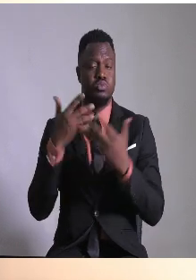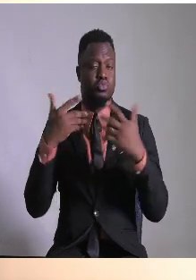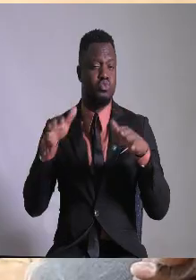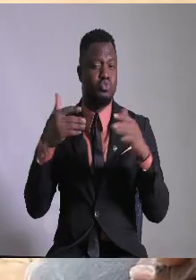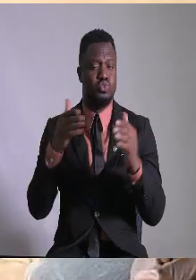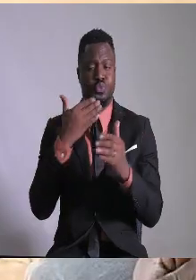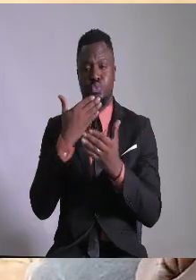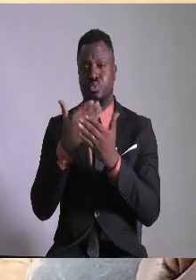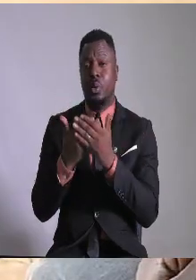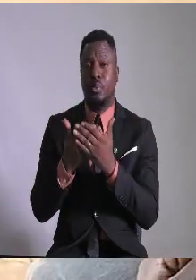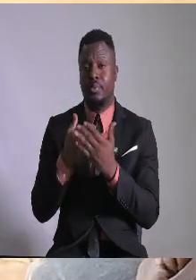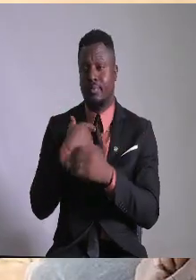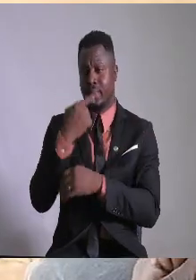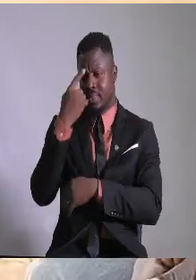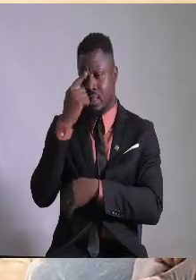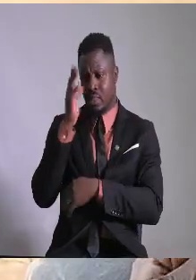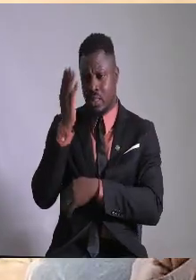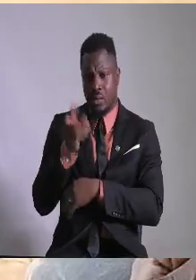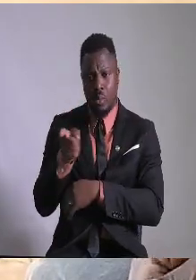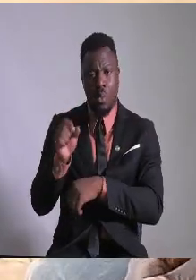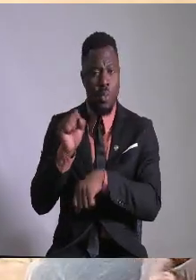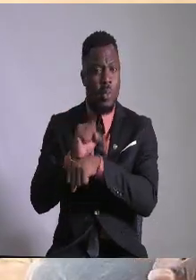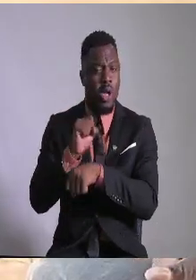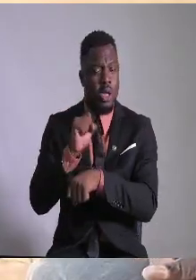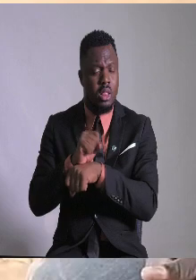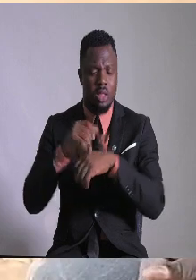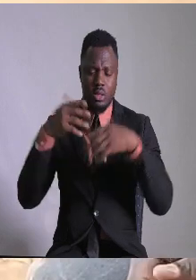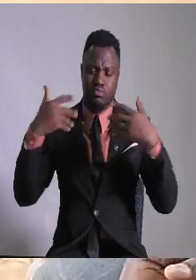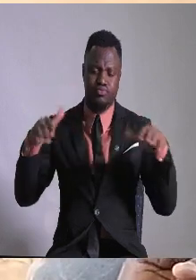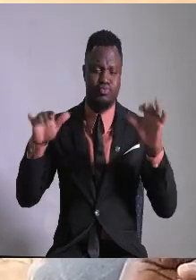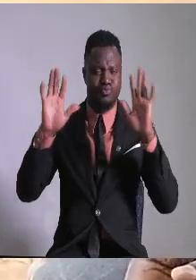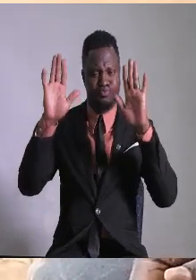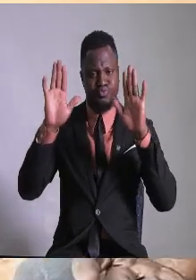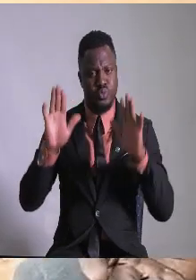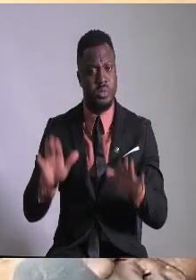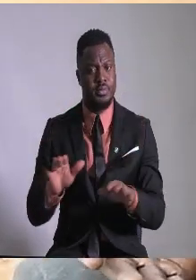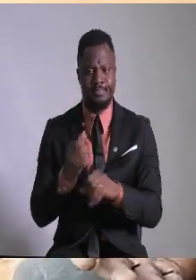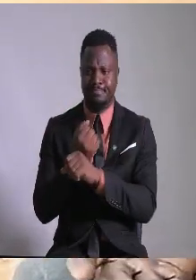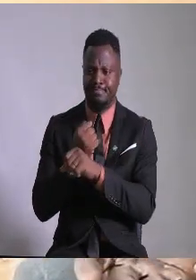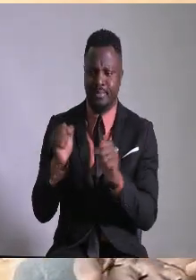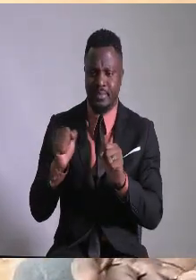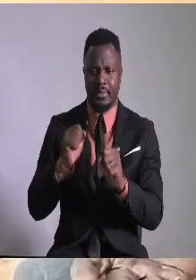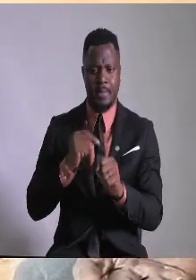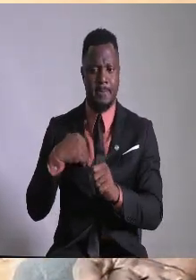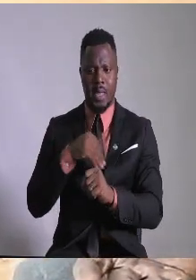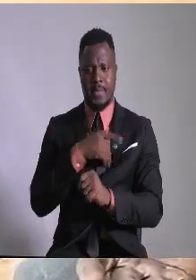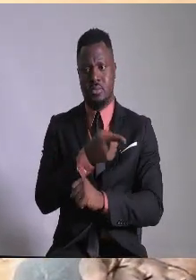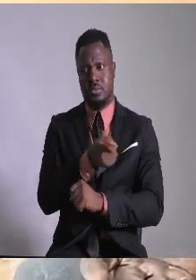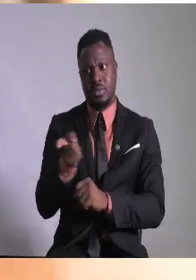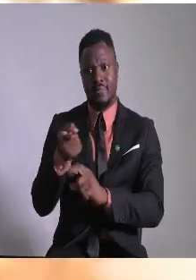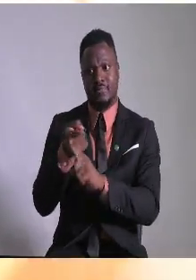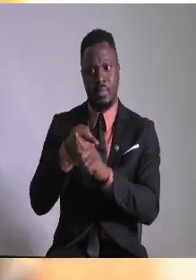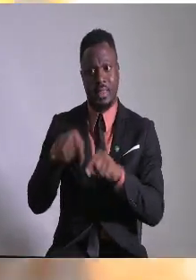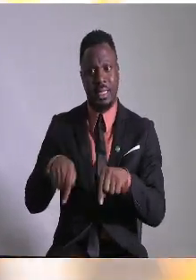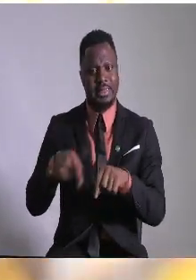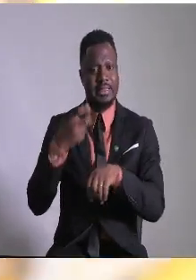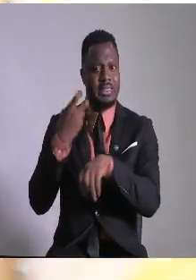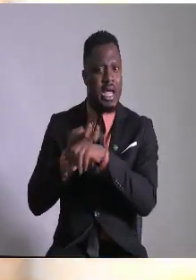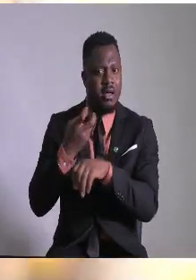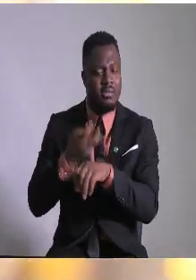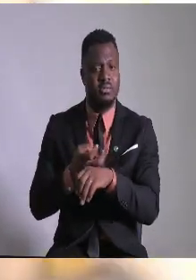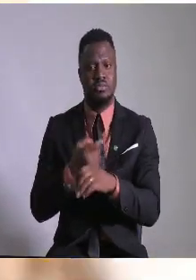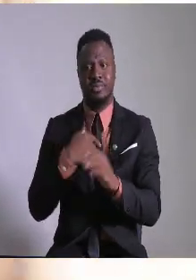Dwumadie. I think your work is very, very tremendous. Rescue our members from this kind